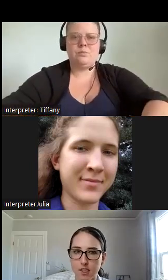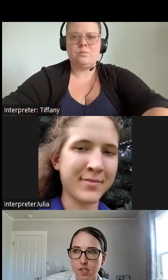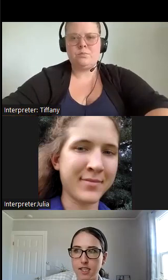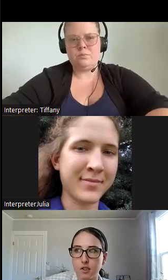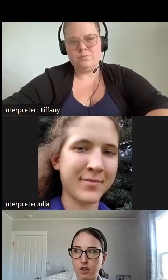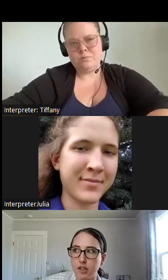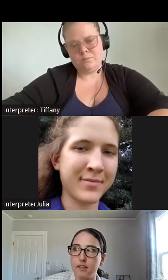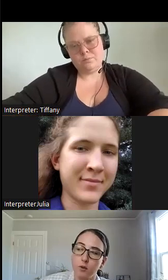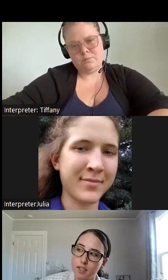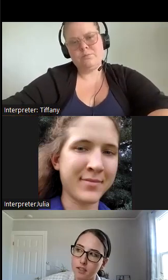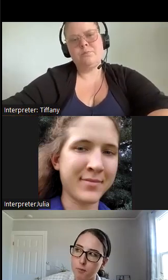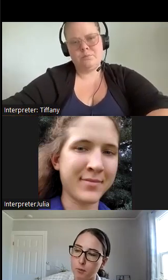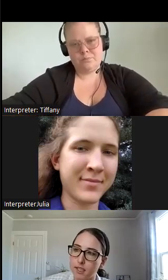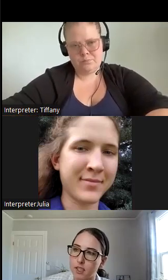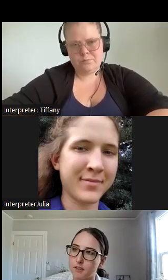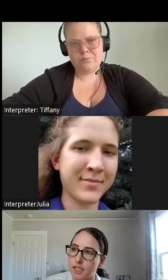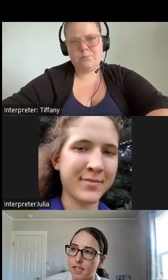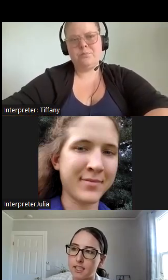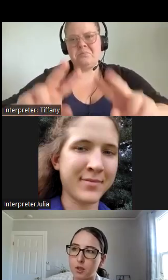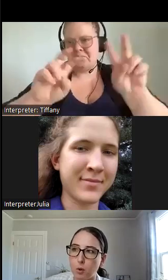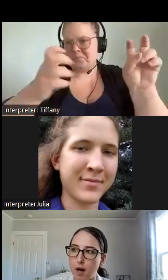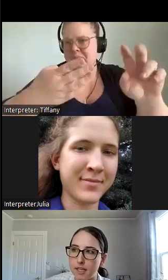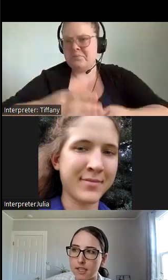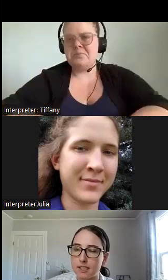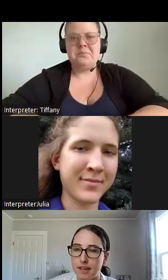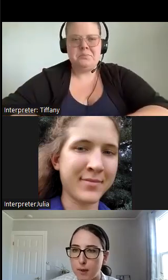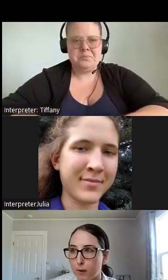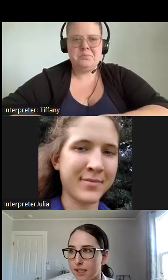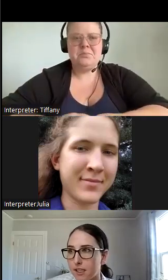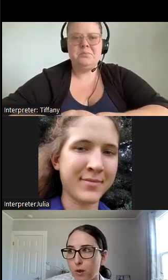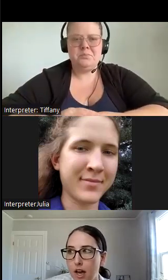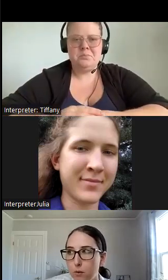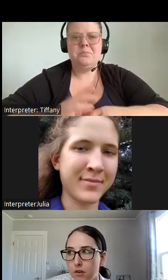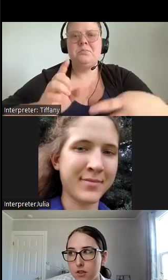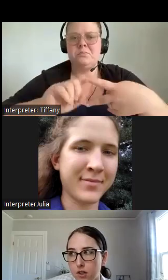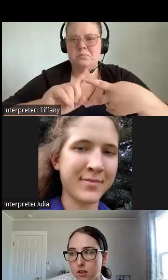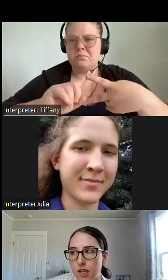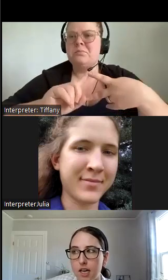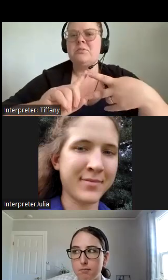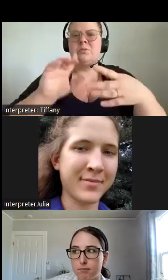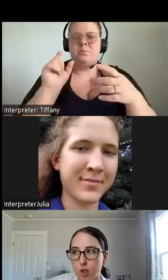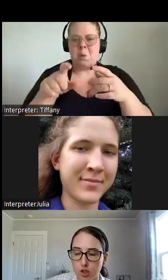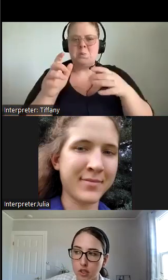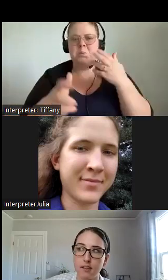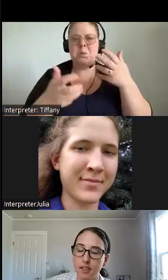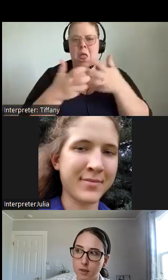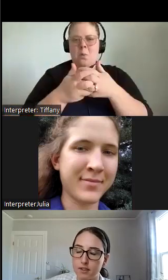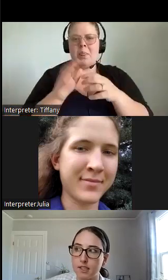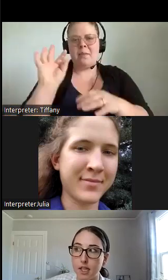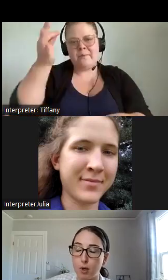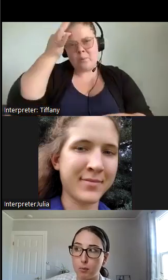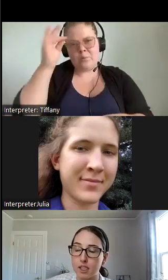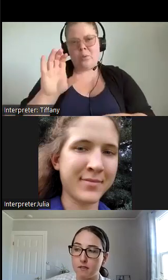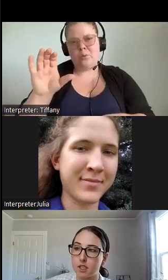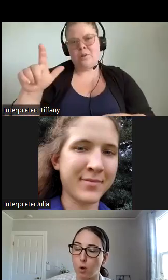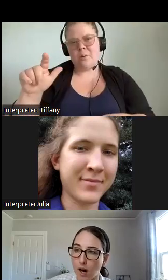The next section is culturally and linguistically appropriate services. These requirements have been written to align with federal culturally and